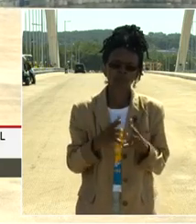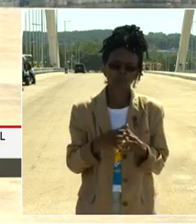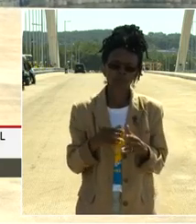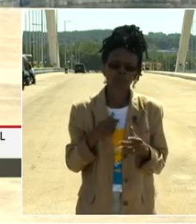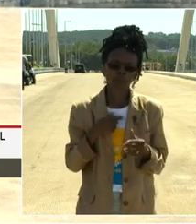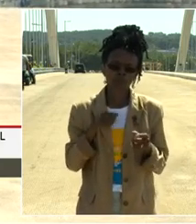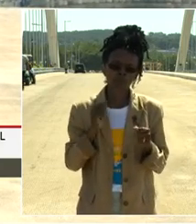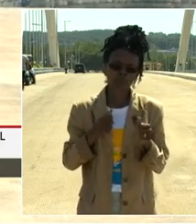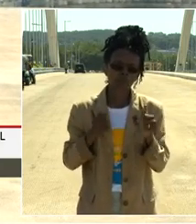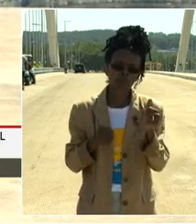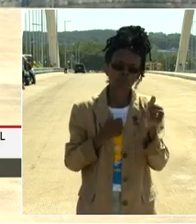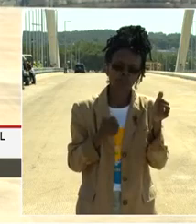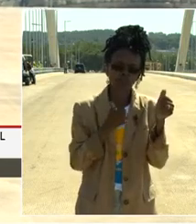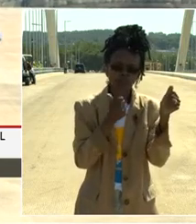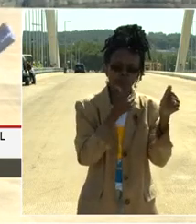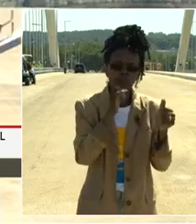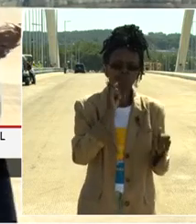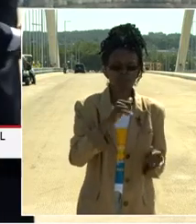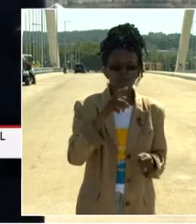God love you. Thank you.